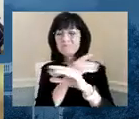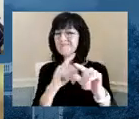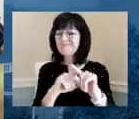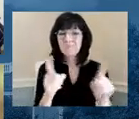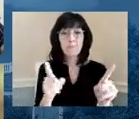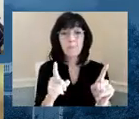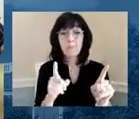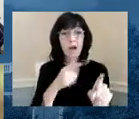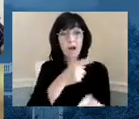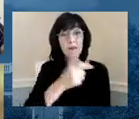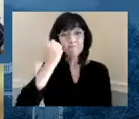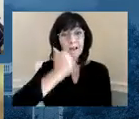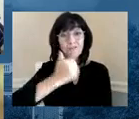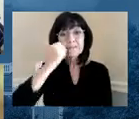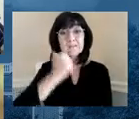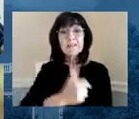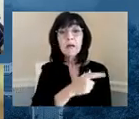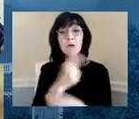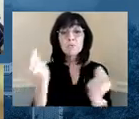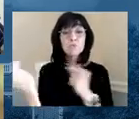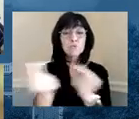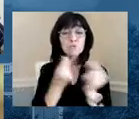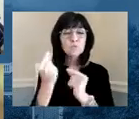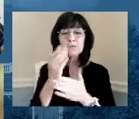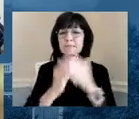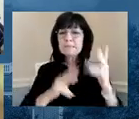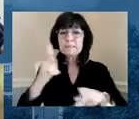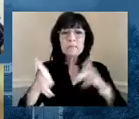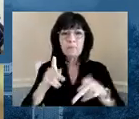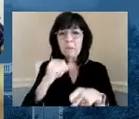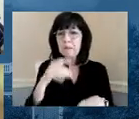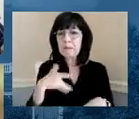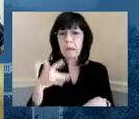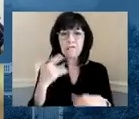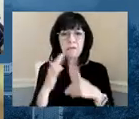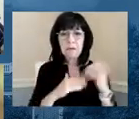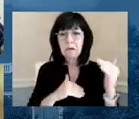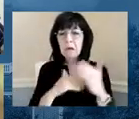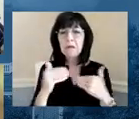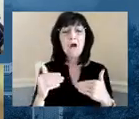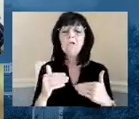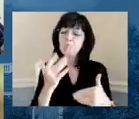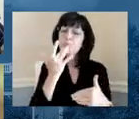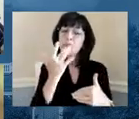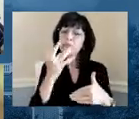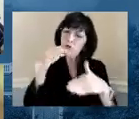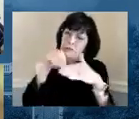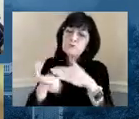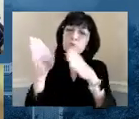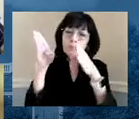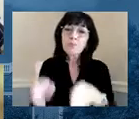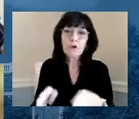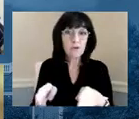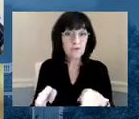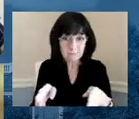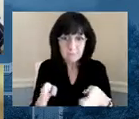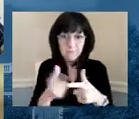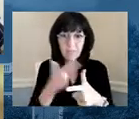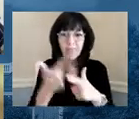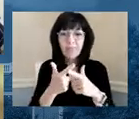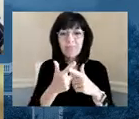part of their normal practice. Folks weren't as comfortable with it. Got to be a lot more comfortable. if the alternative was going in person